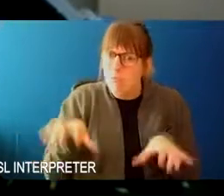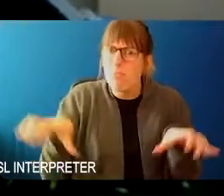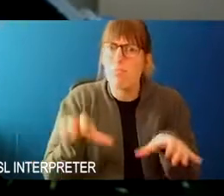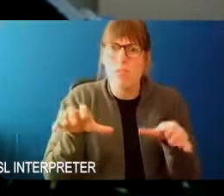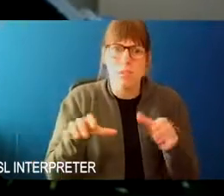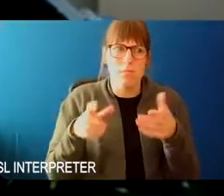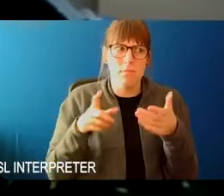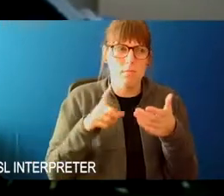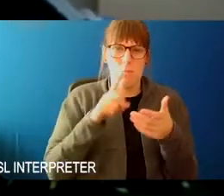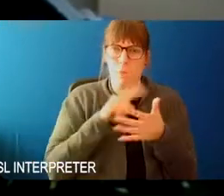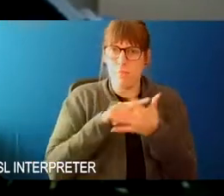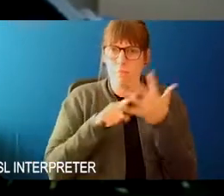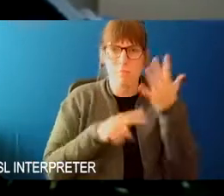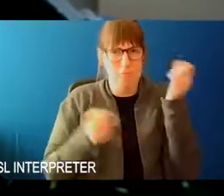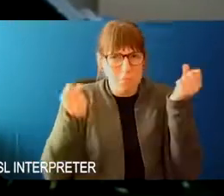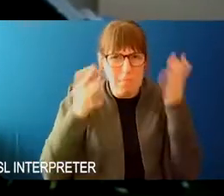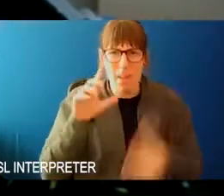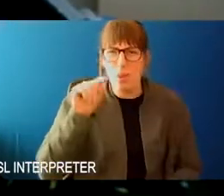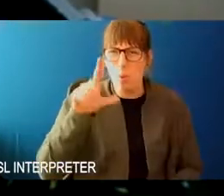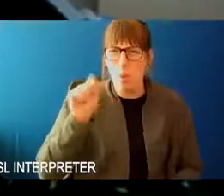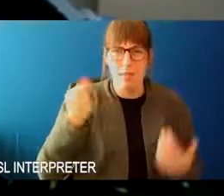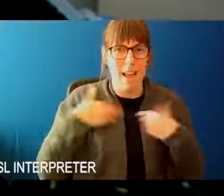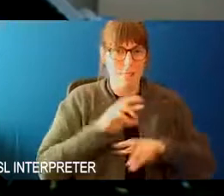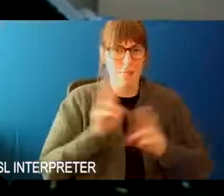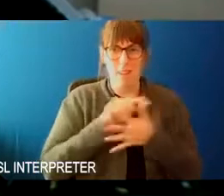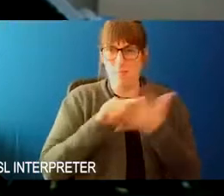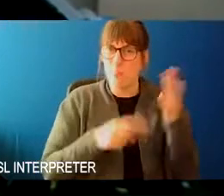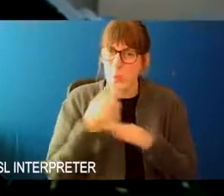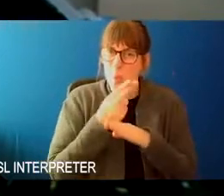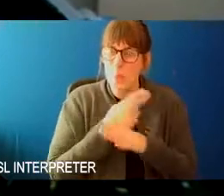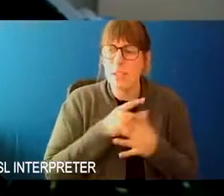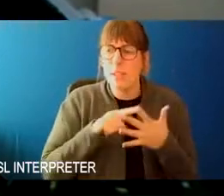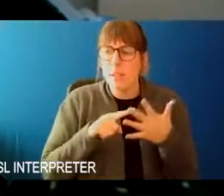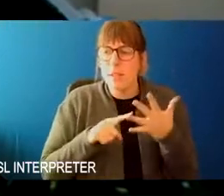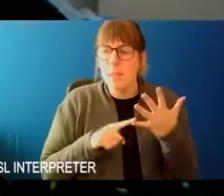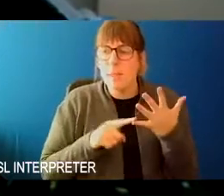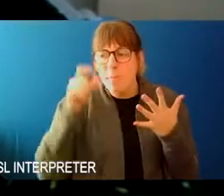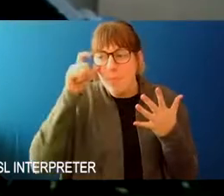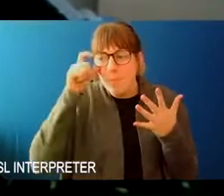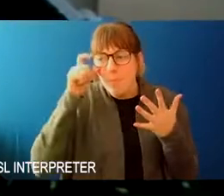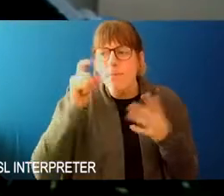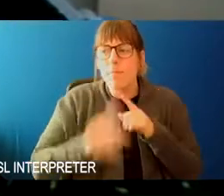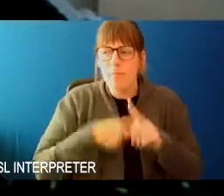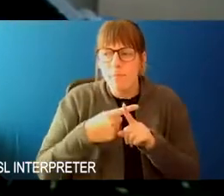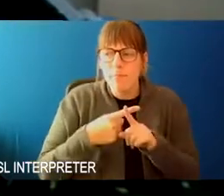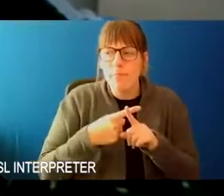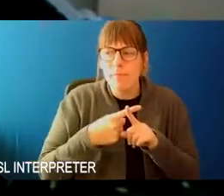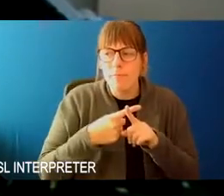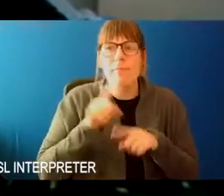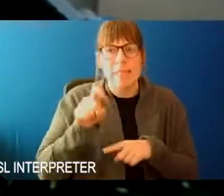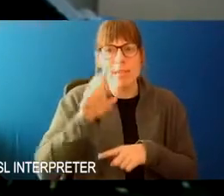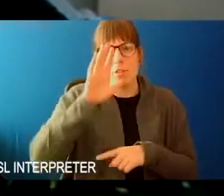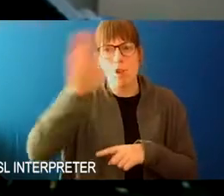be politically active as well. We need to use all the administrative tools that we have. We need to use the courts